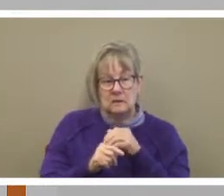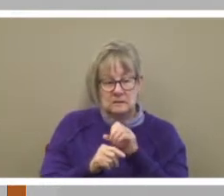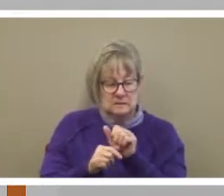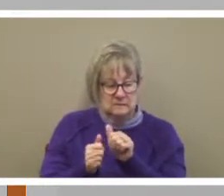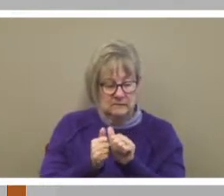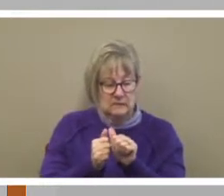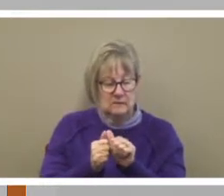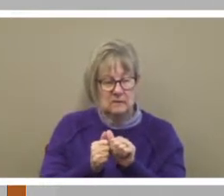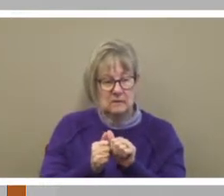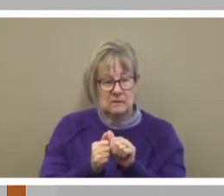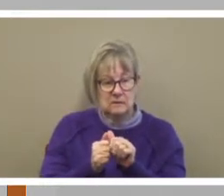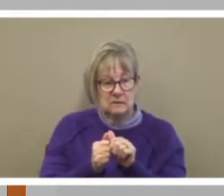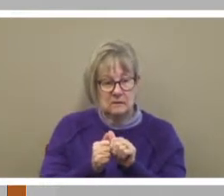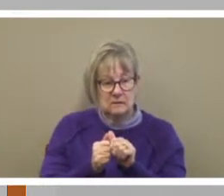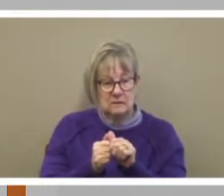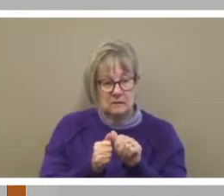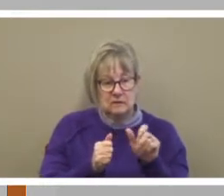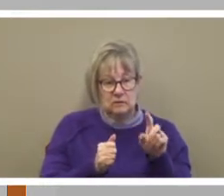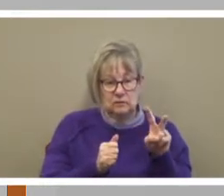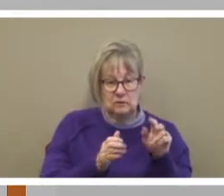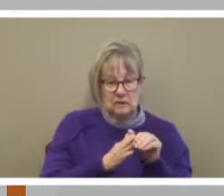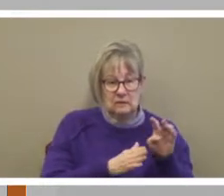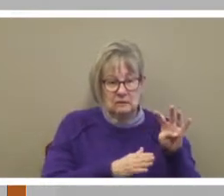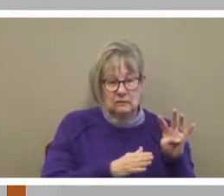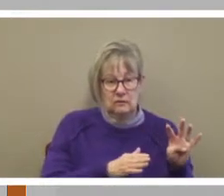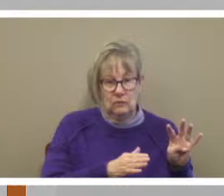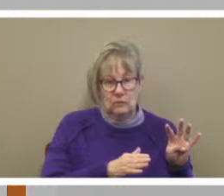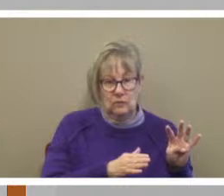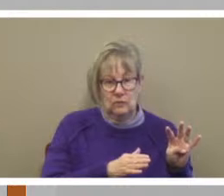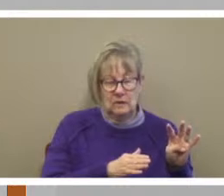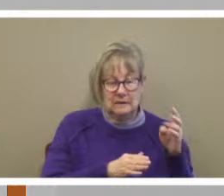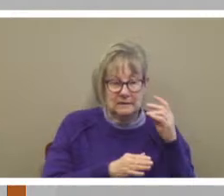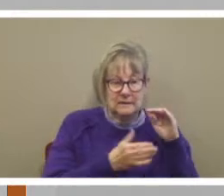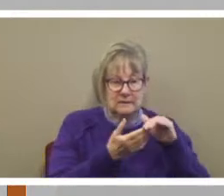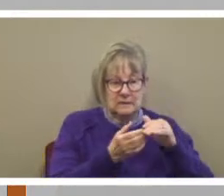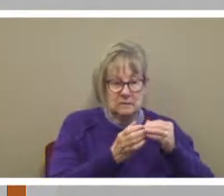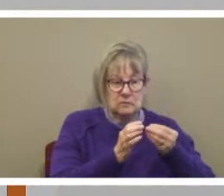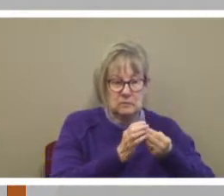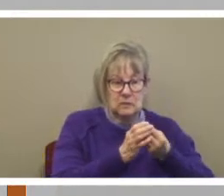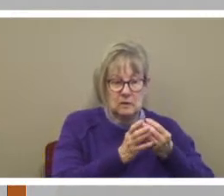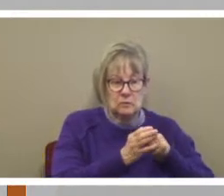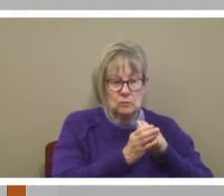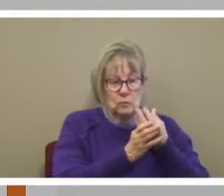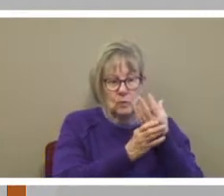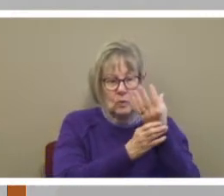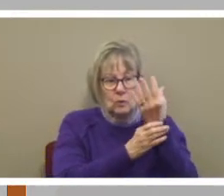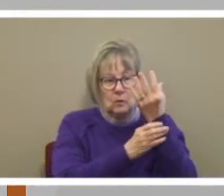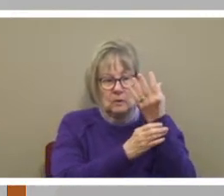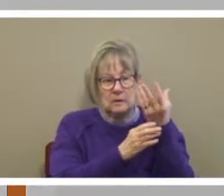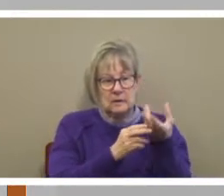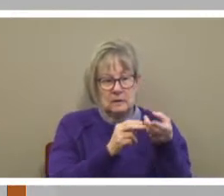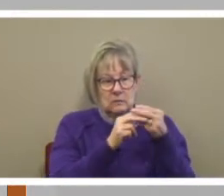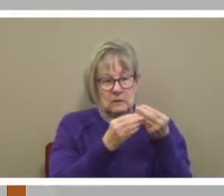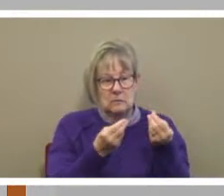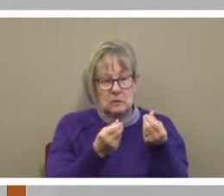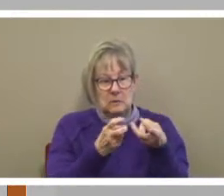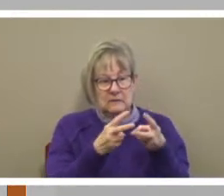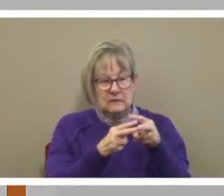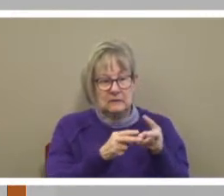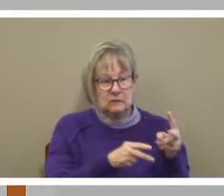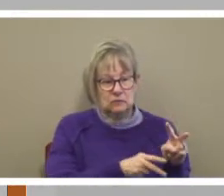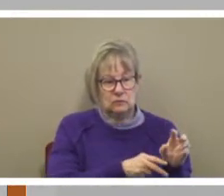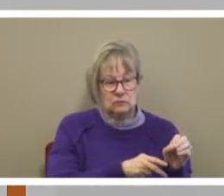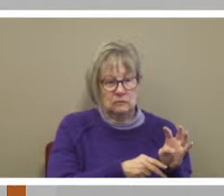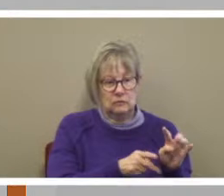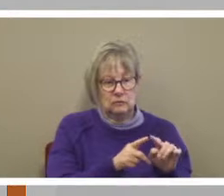left-hand side there in FY 2004, and you'll see the city went through a pretty sizable growth as far as increase in property values, all the way